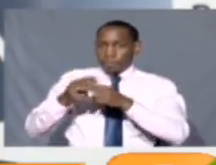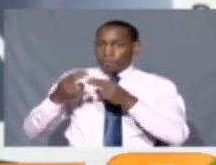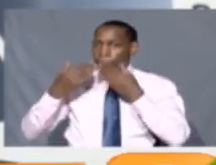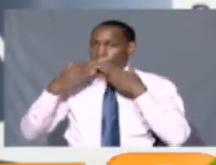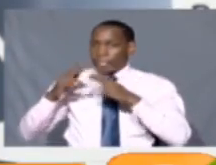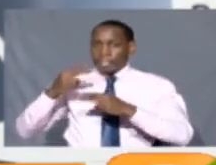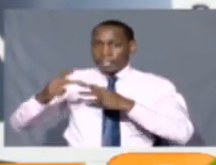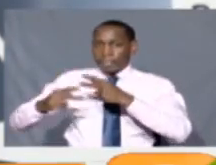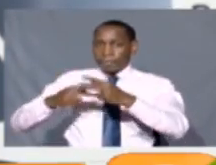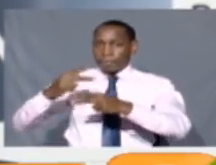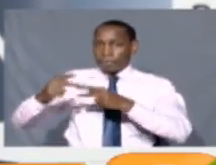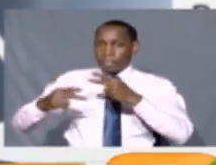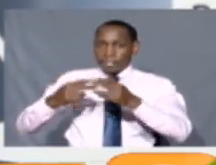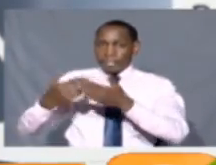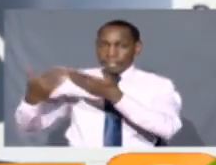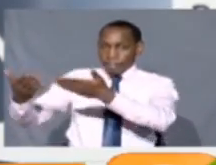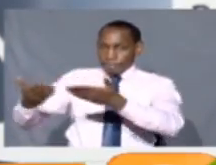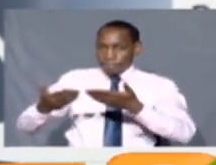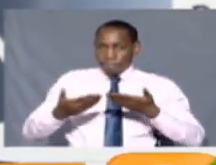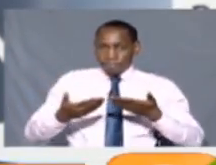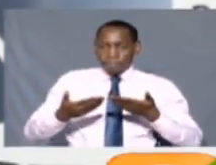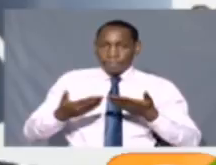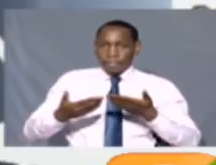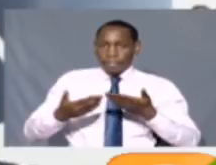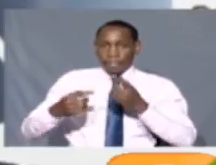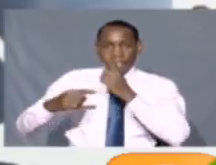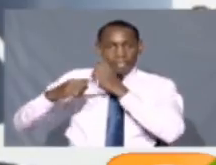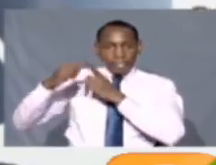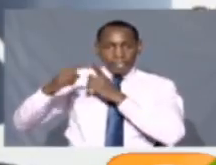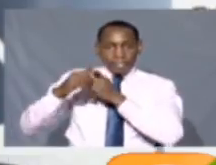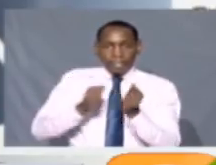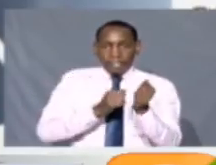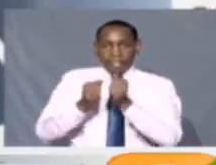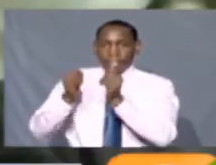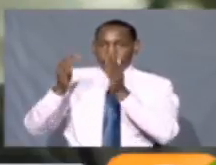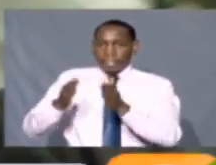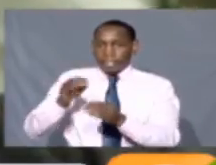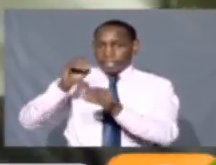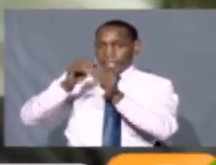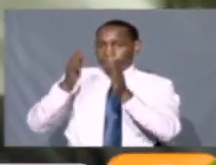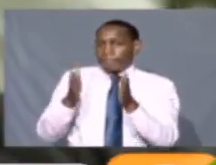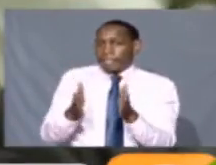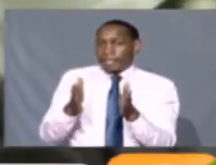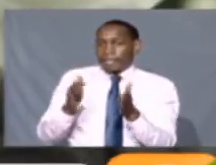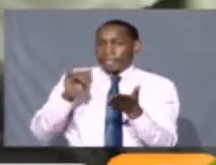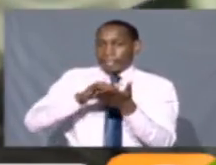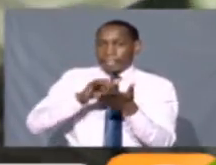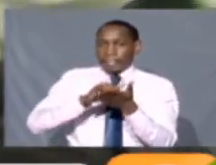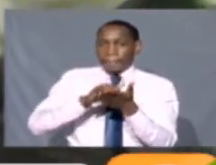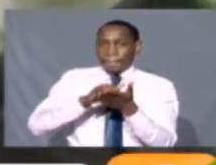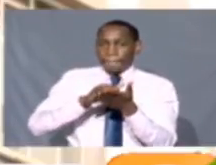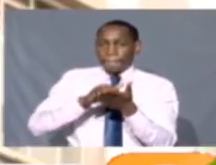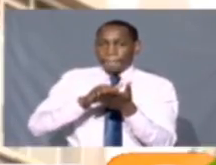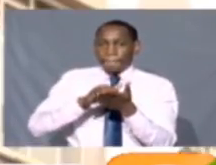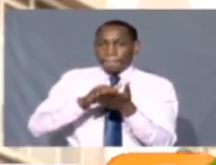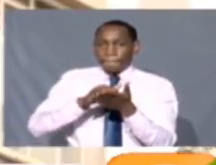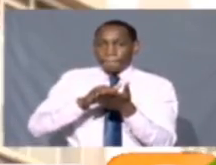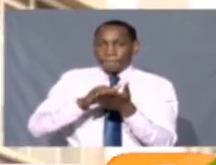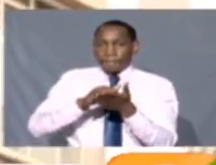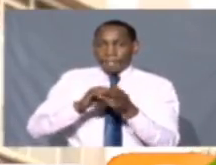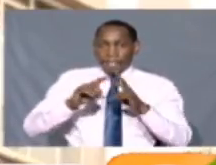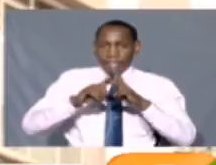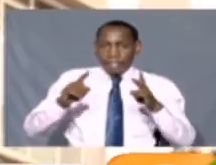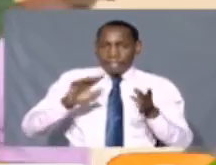of bringing on board an experienced strategic investor who will buttress.